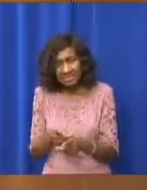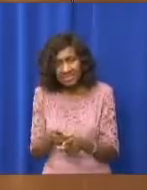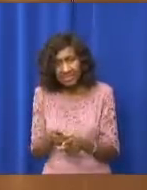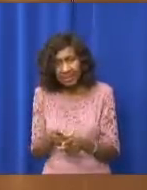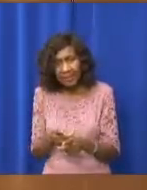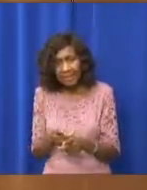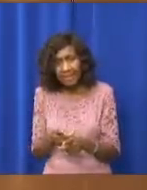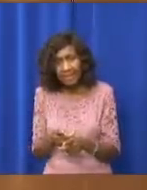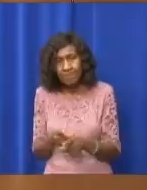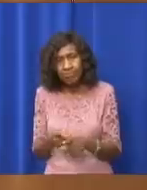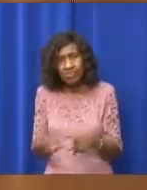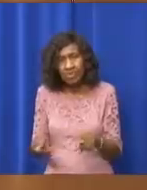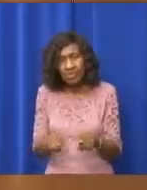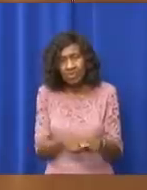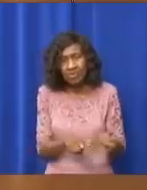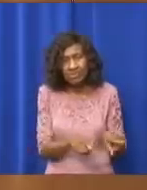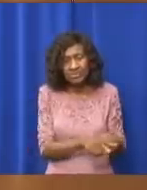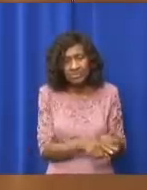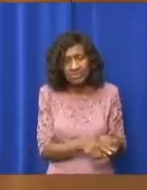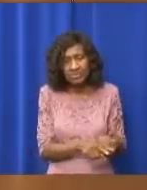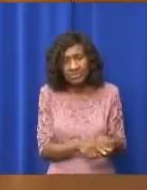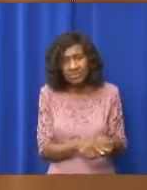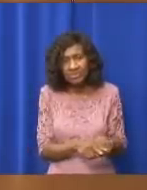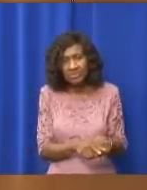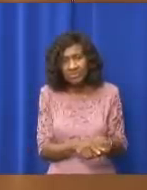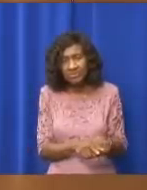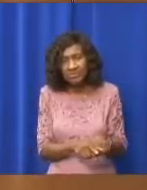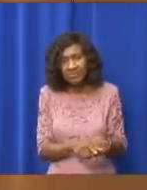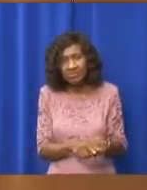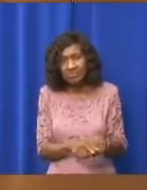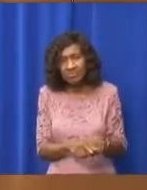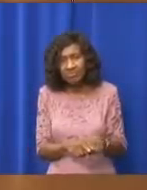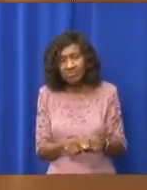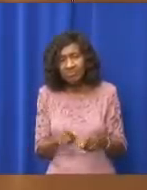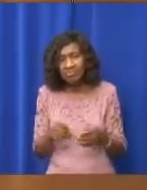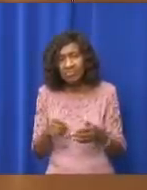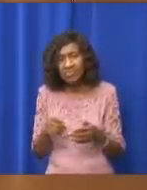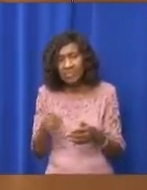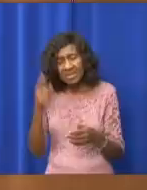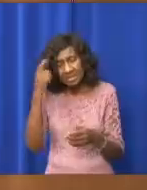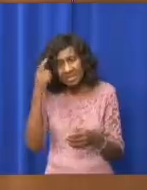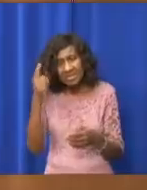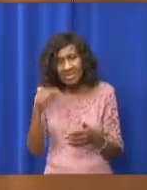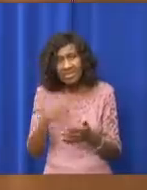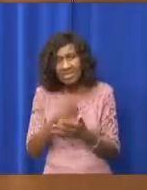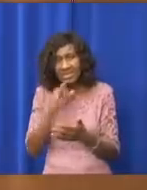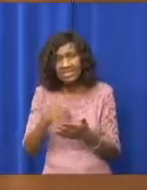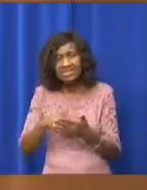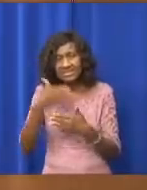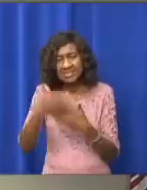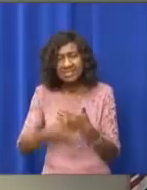alongside the HPC, but I would have thought it would probably be at the next level.